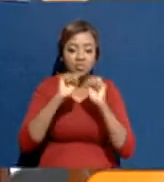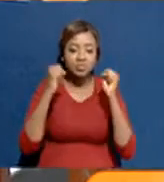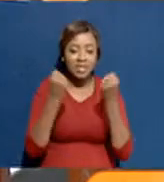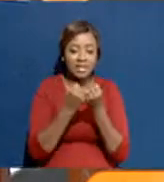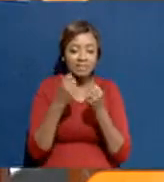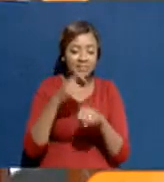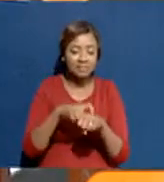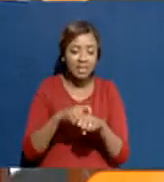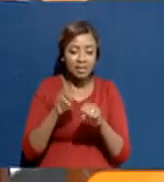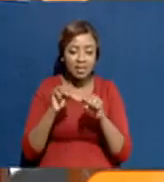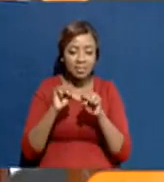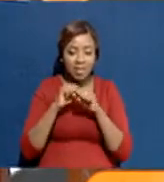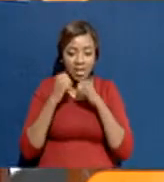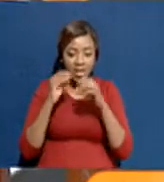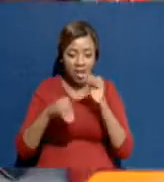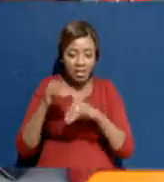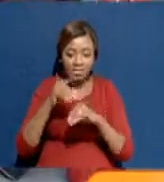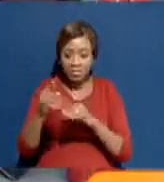them.